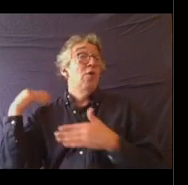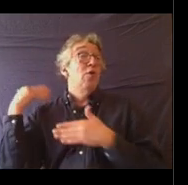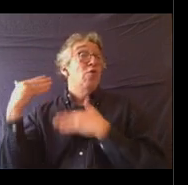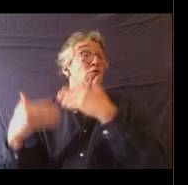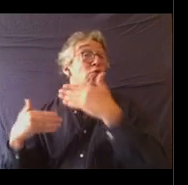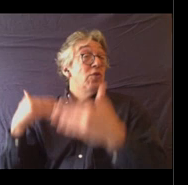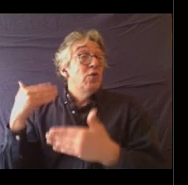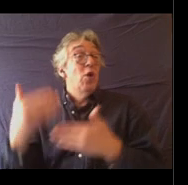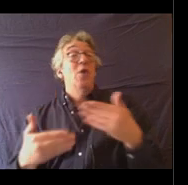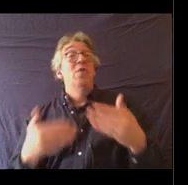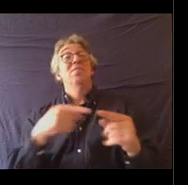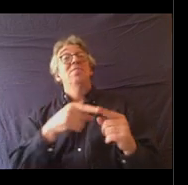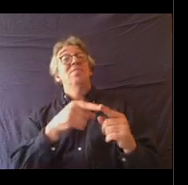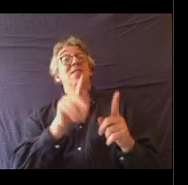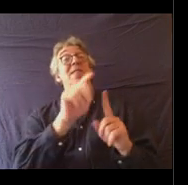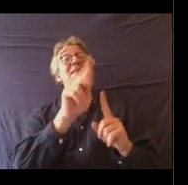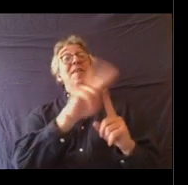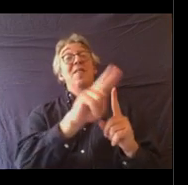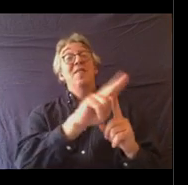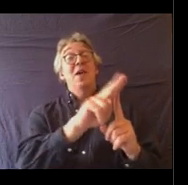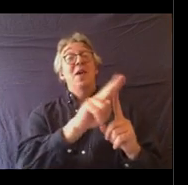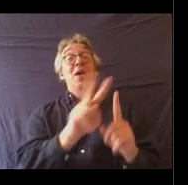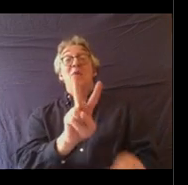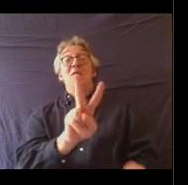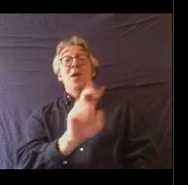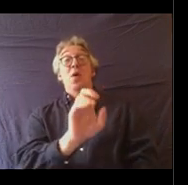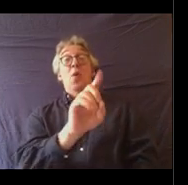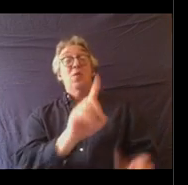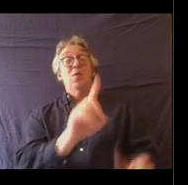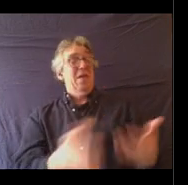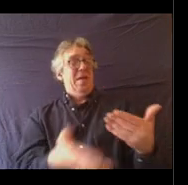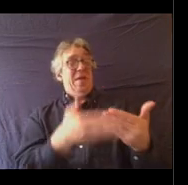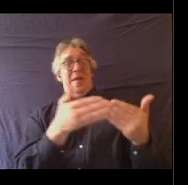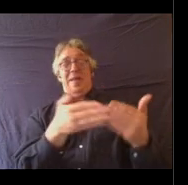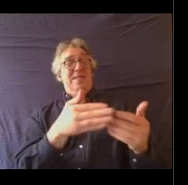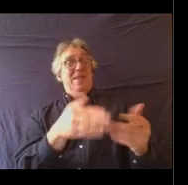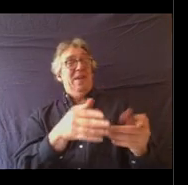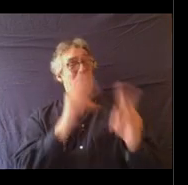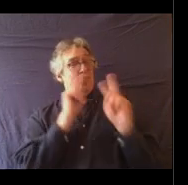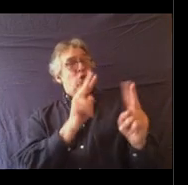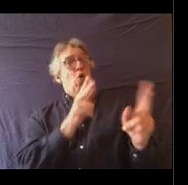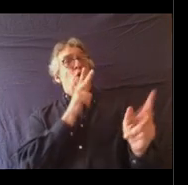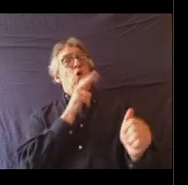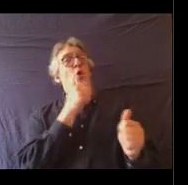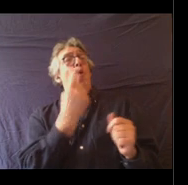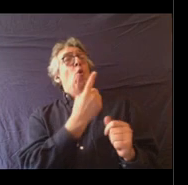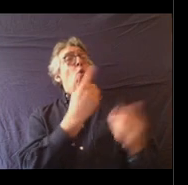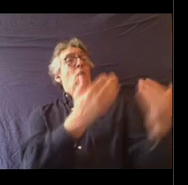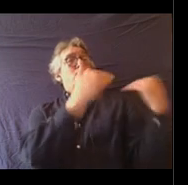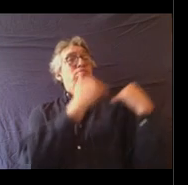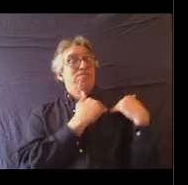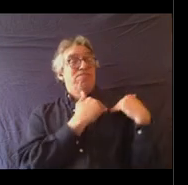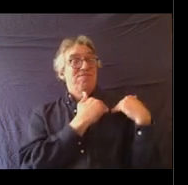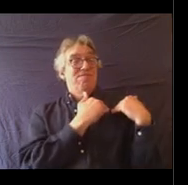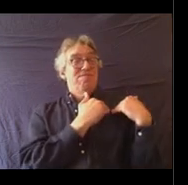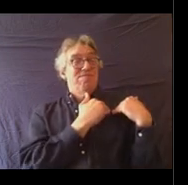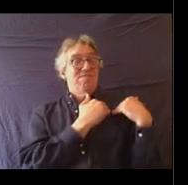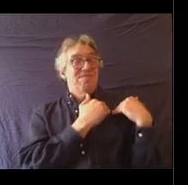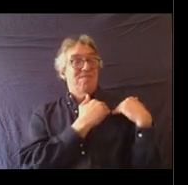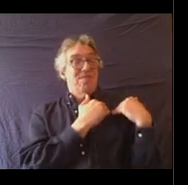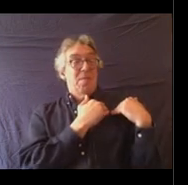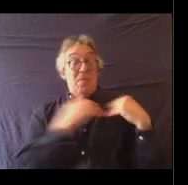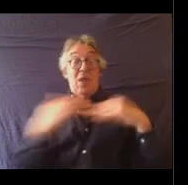VOD, it's relatively easy. For VSPs, there is always a bit of attention because, of course, the platform is responsible